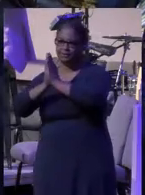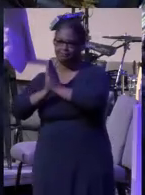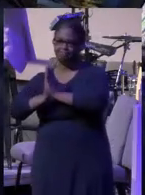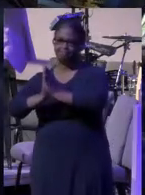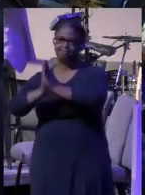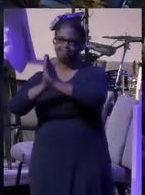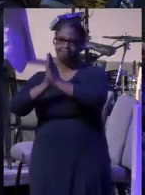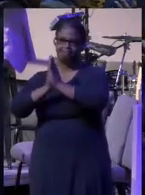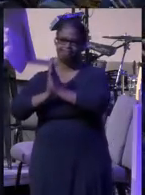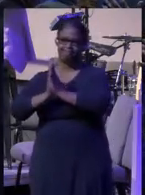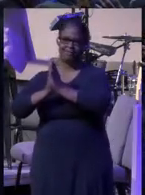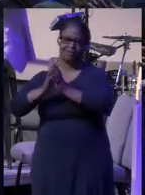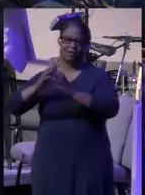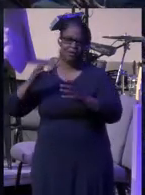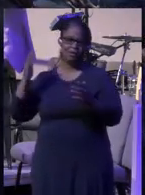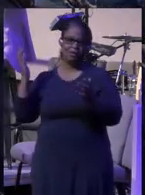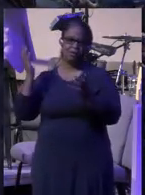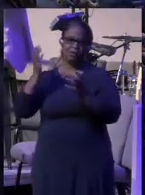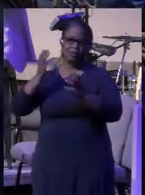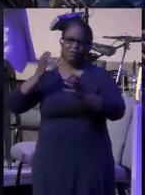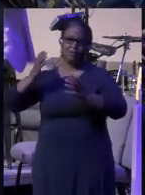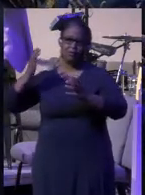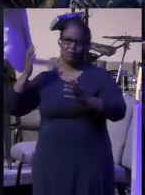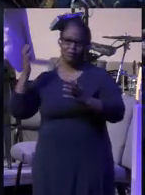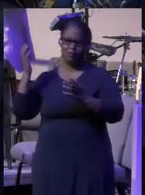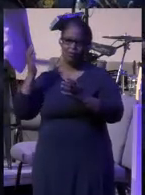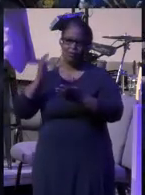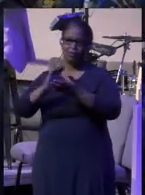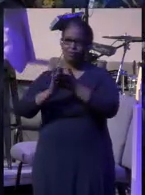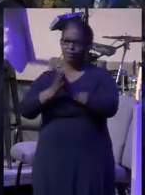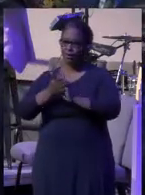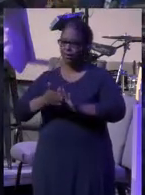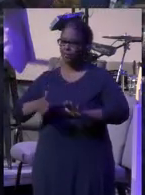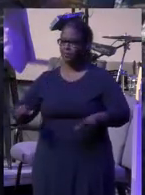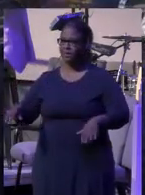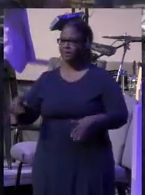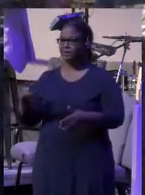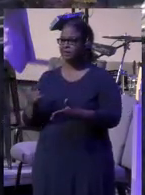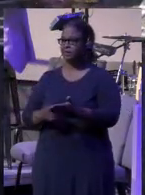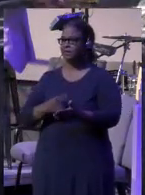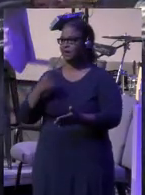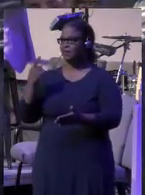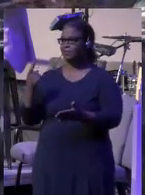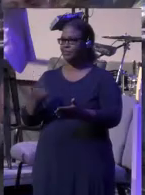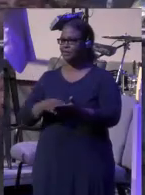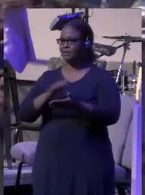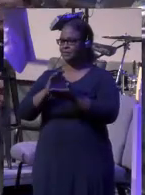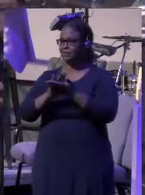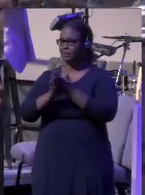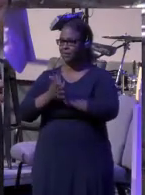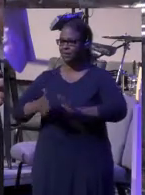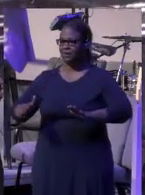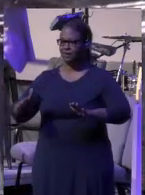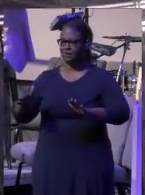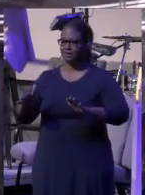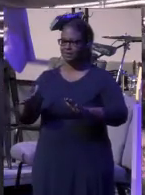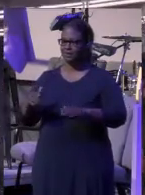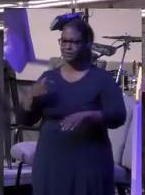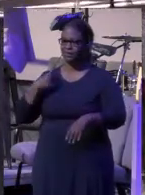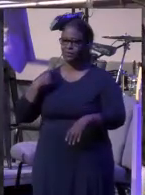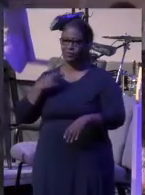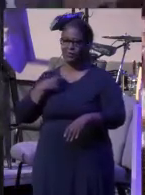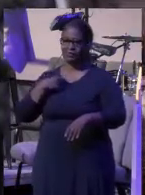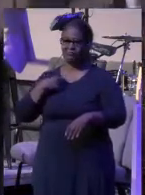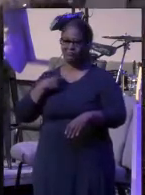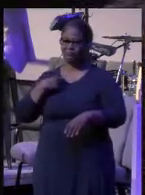Jesus. Yes, Jesus, Jesus. Oh, what peace we often